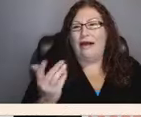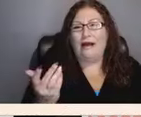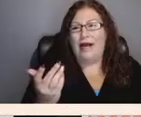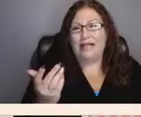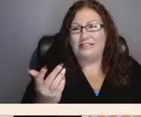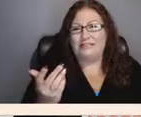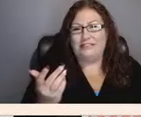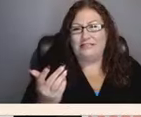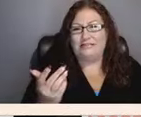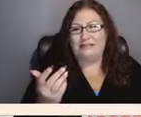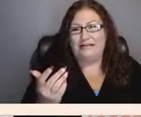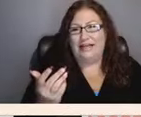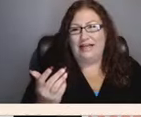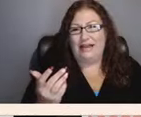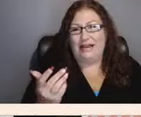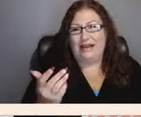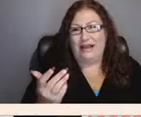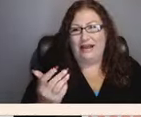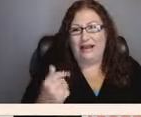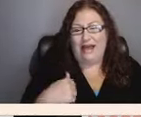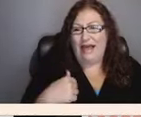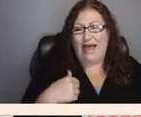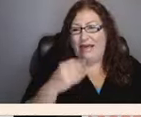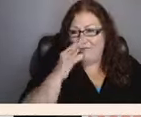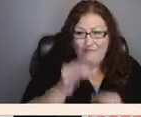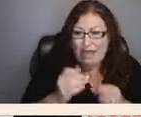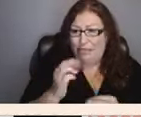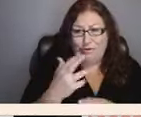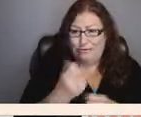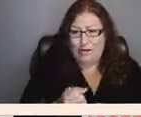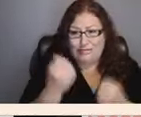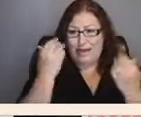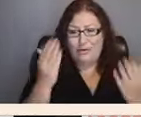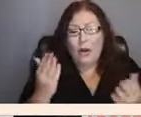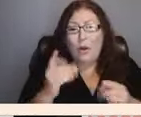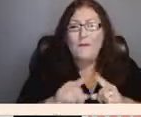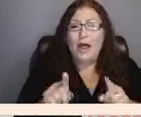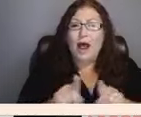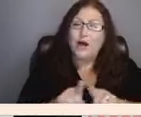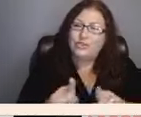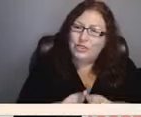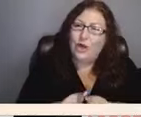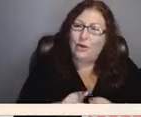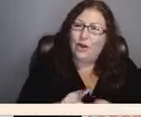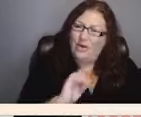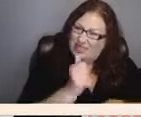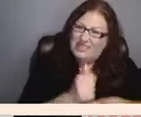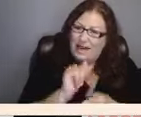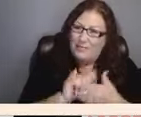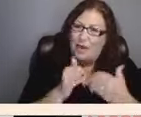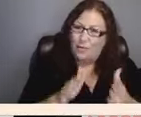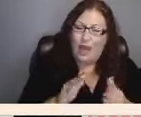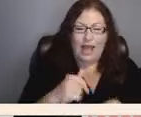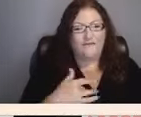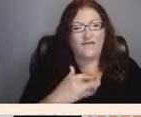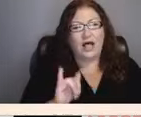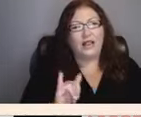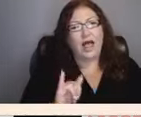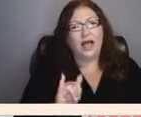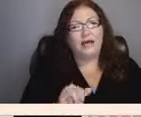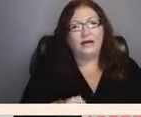of naivete or faith or trust, and also it was set up like that. I feel like that